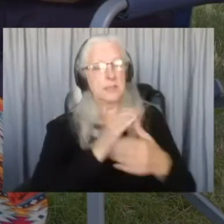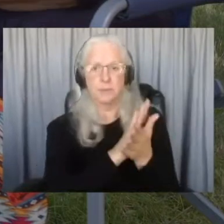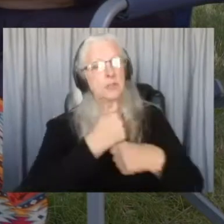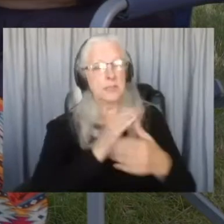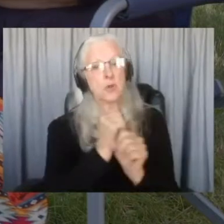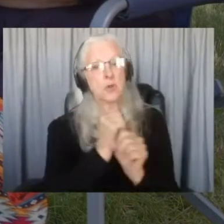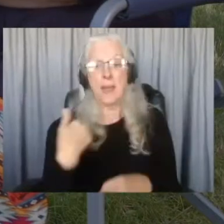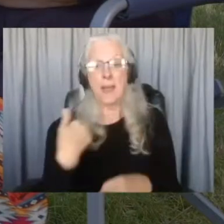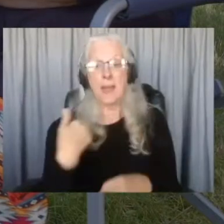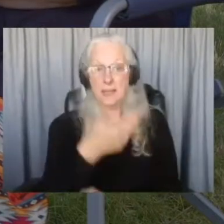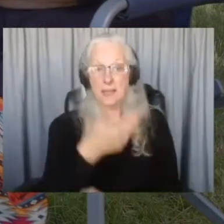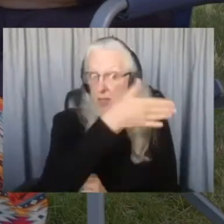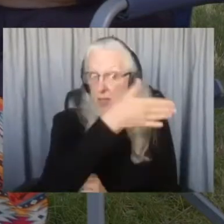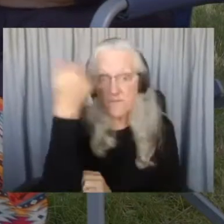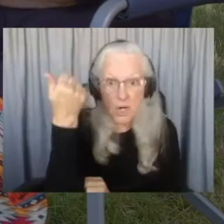our